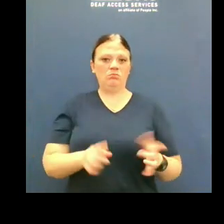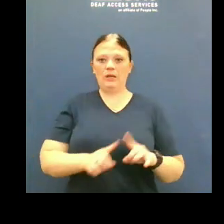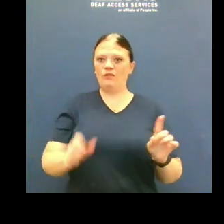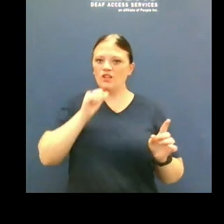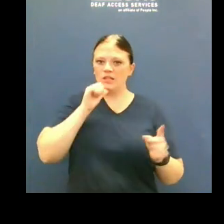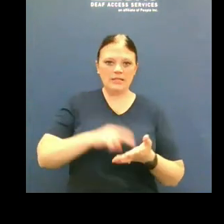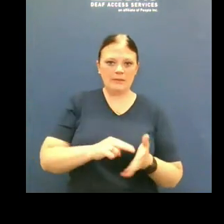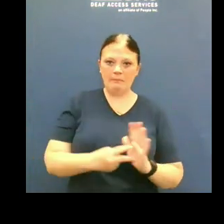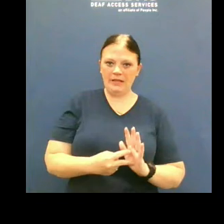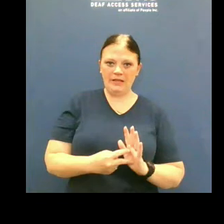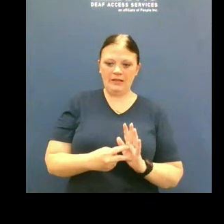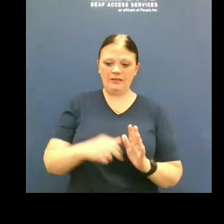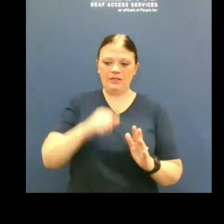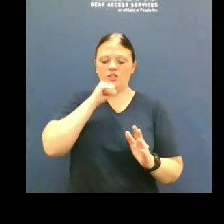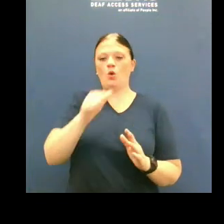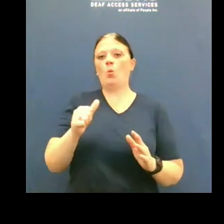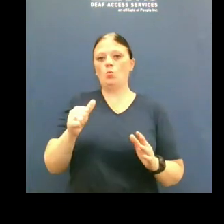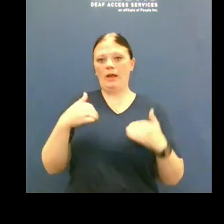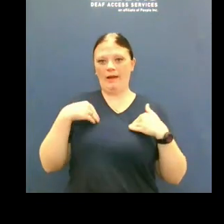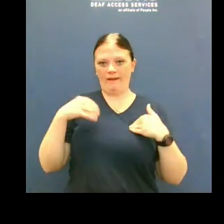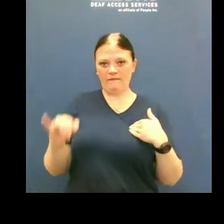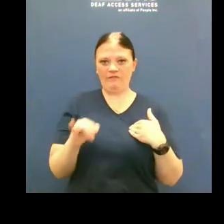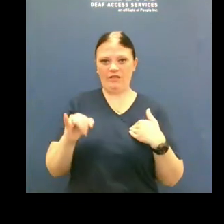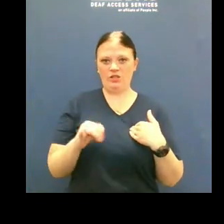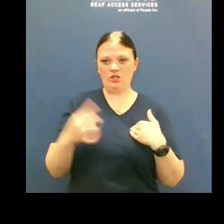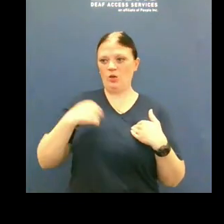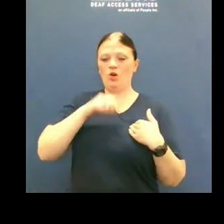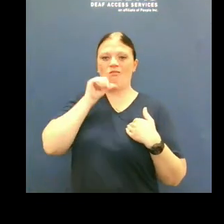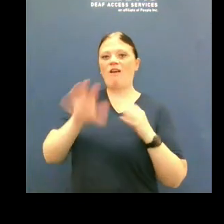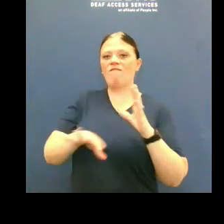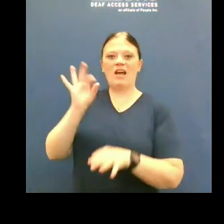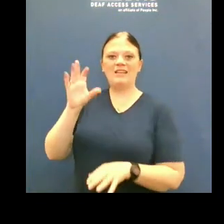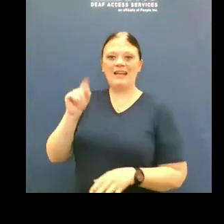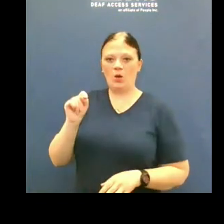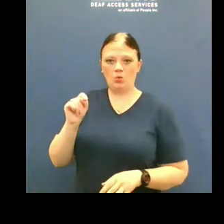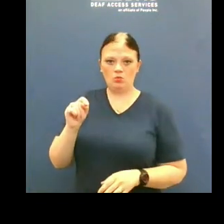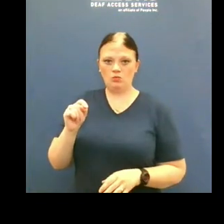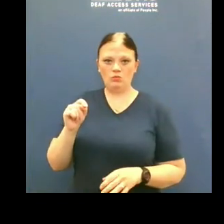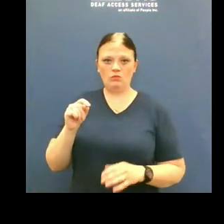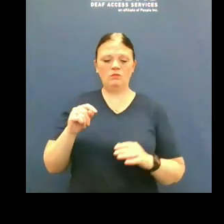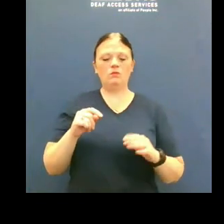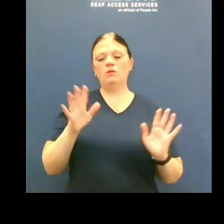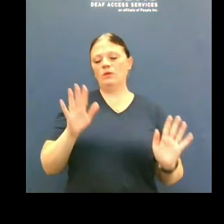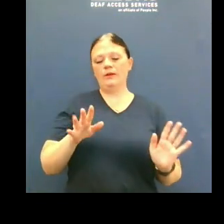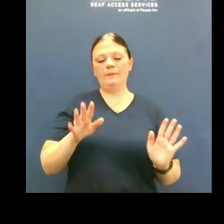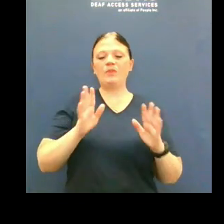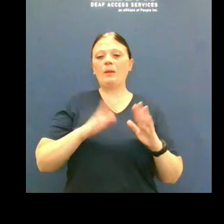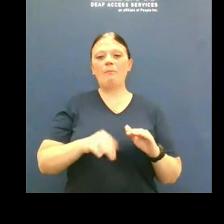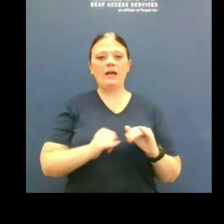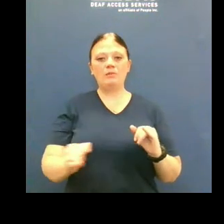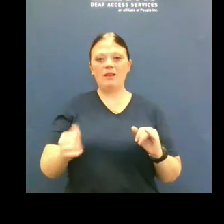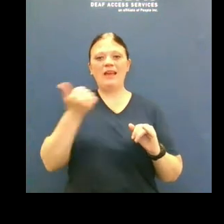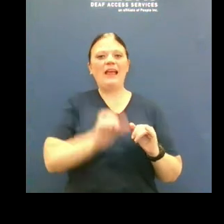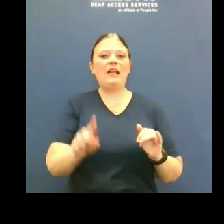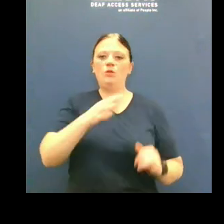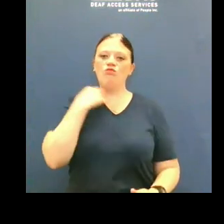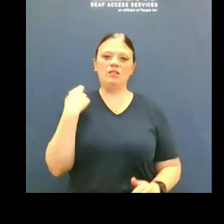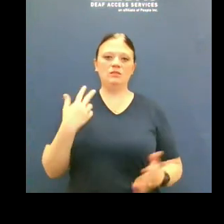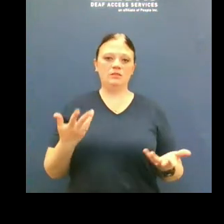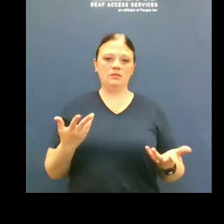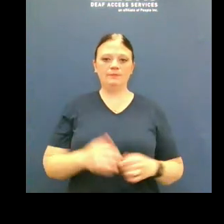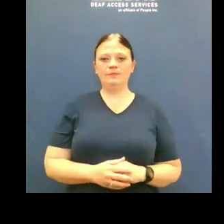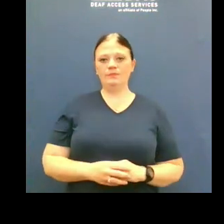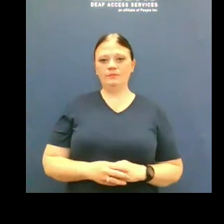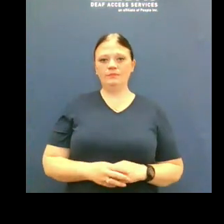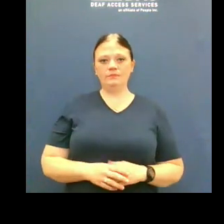doesn't mean that they're not infected and we're not detecting it. But so the bottom line is anybody is at risk. Next,